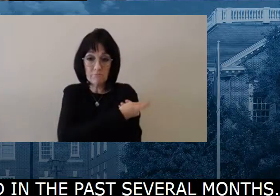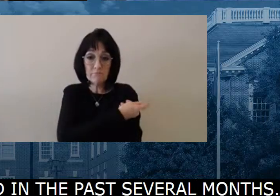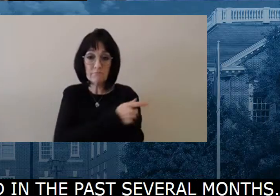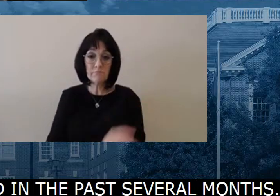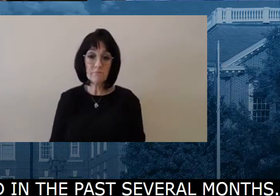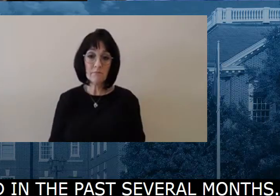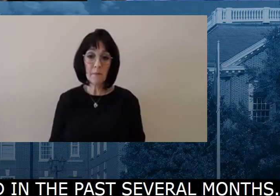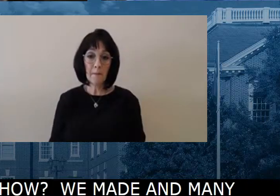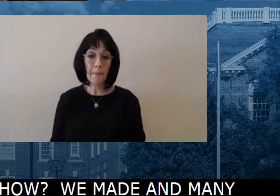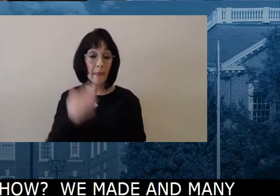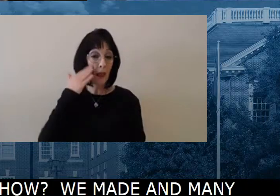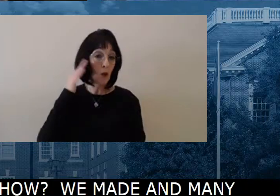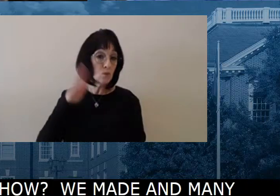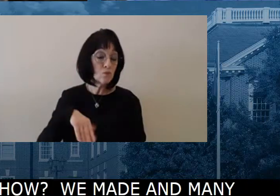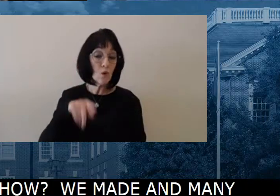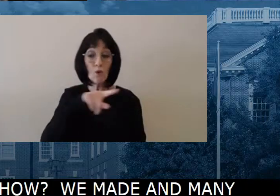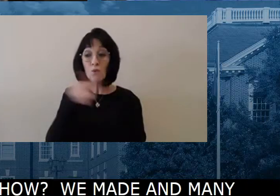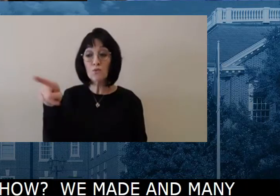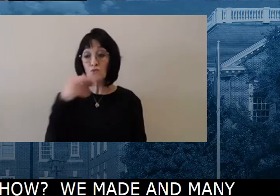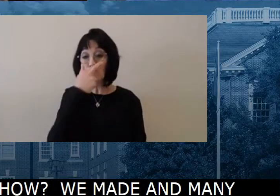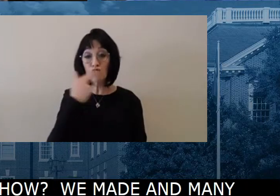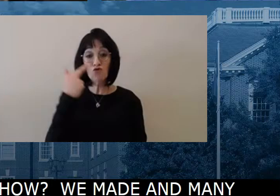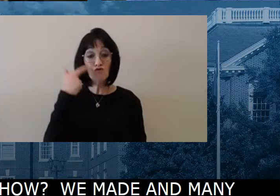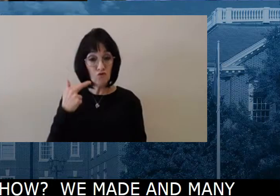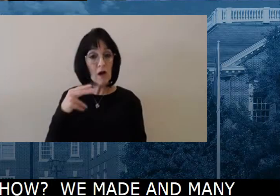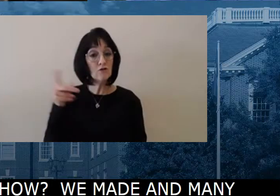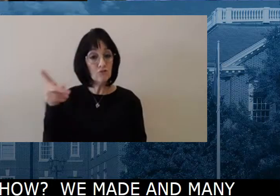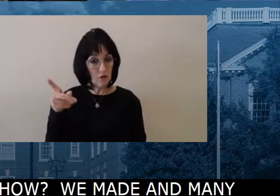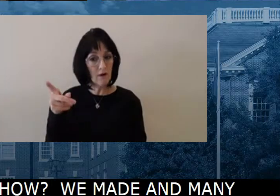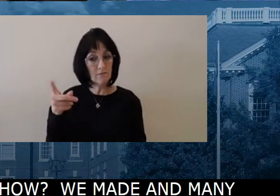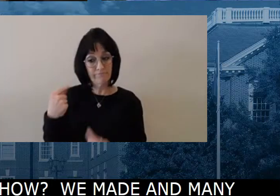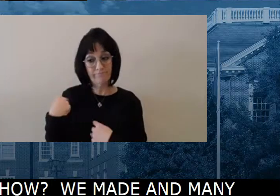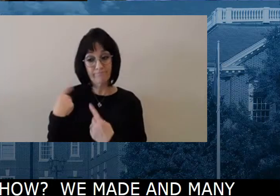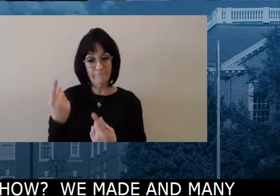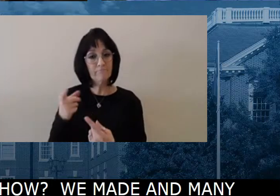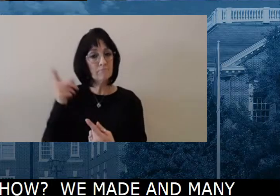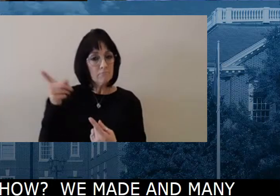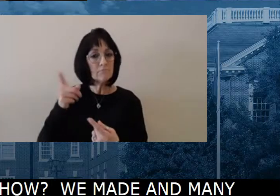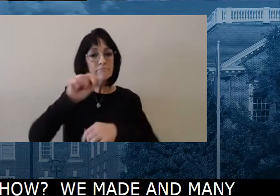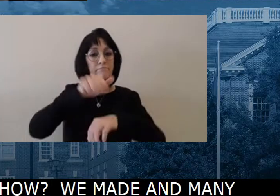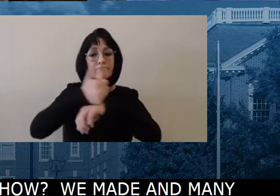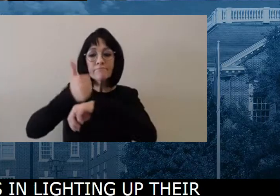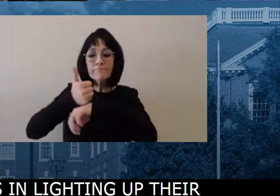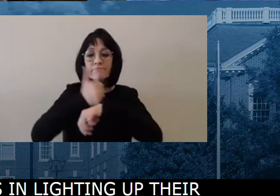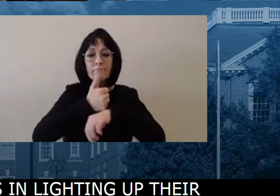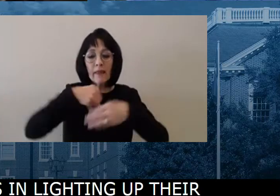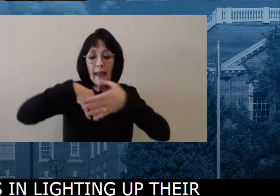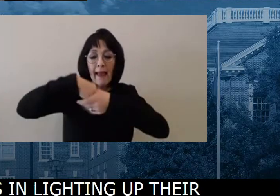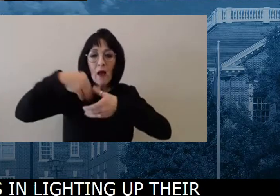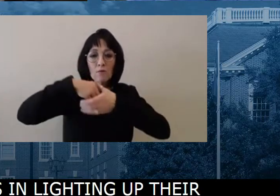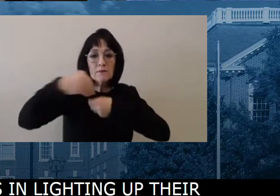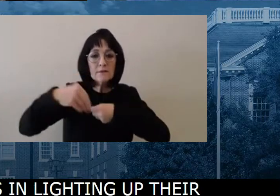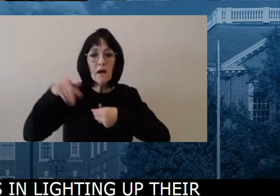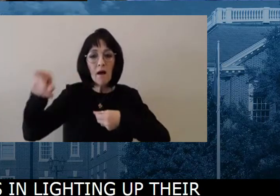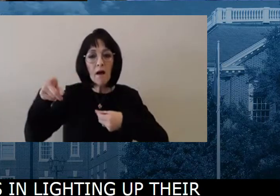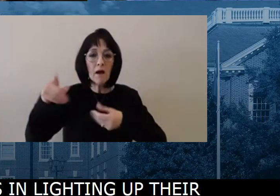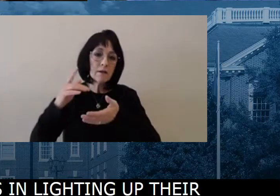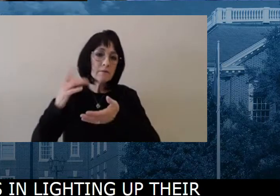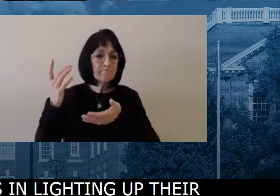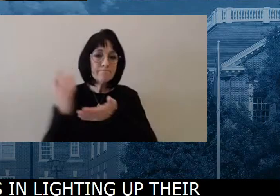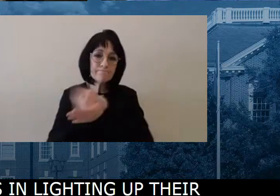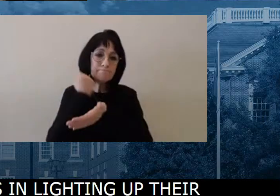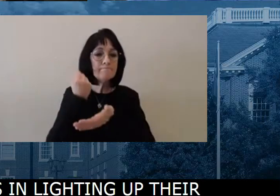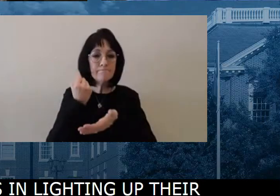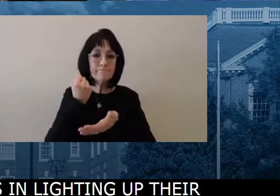their outdoor spaces. Some can't do that, and that's something that we need to deal with. Others can pretty significantly, and